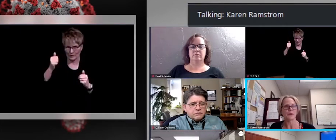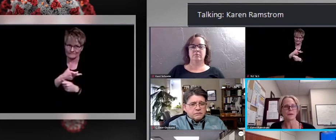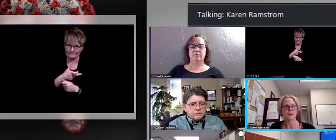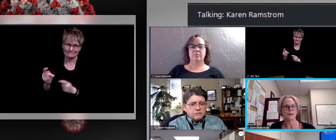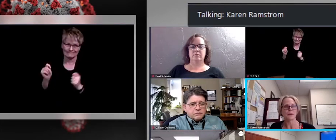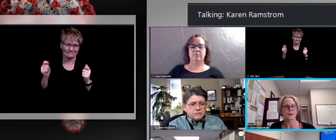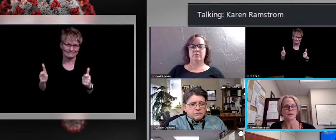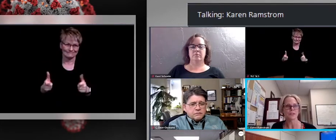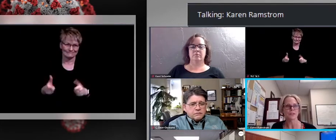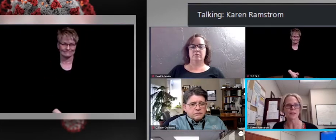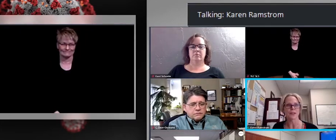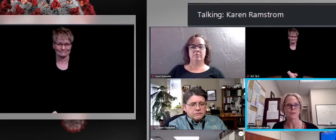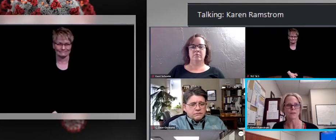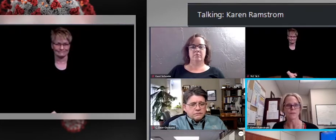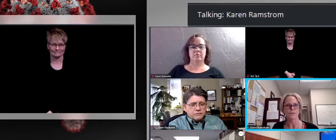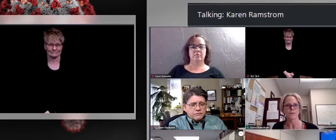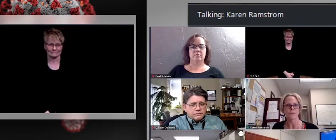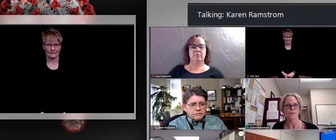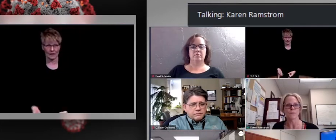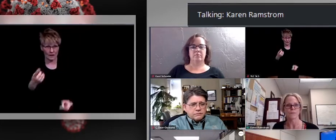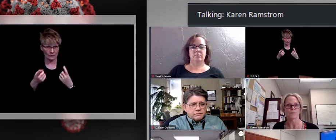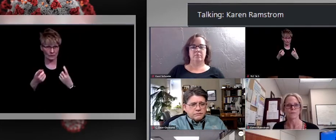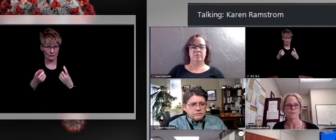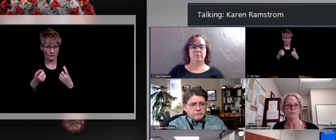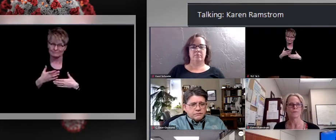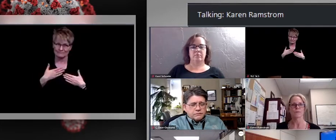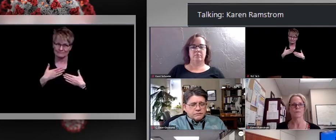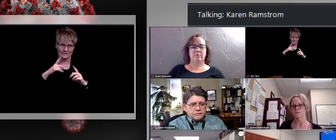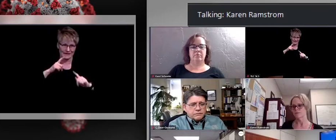to take any questions. Thank you.